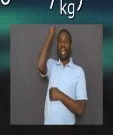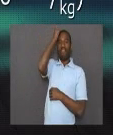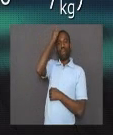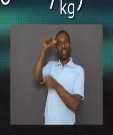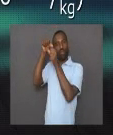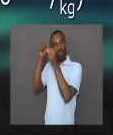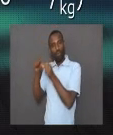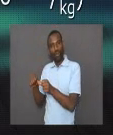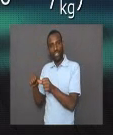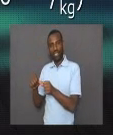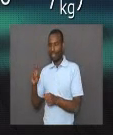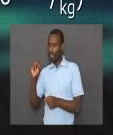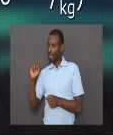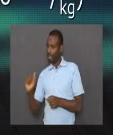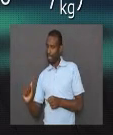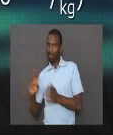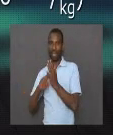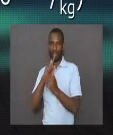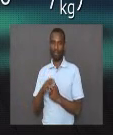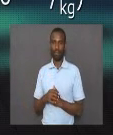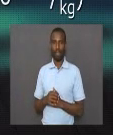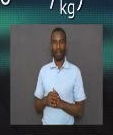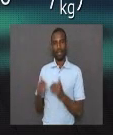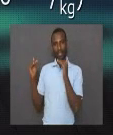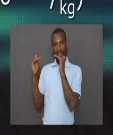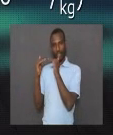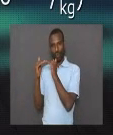value of the Boltzmann constant is